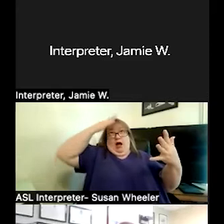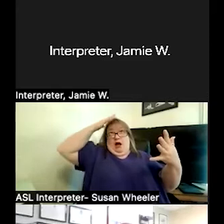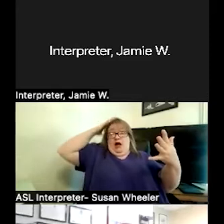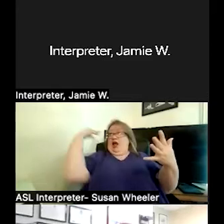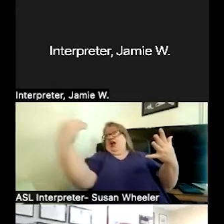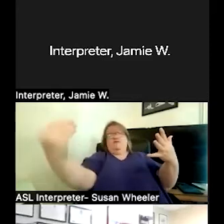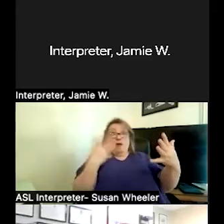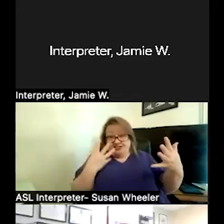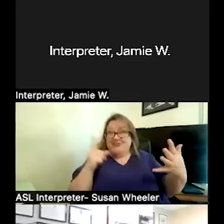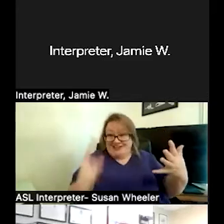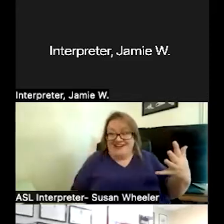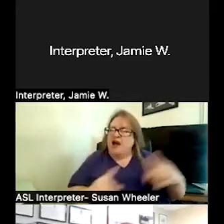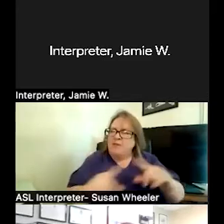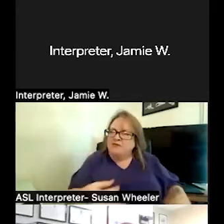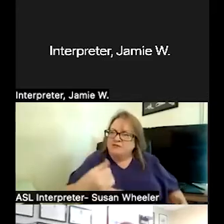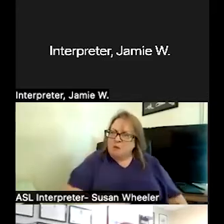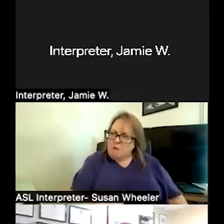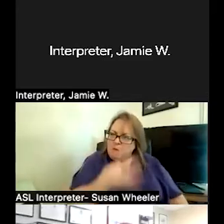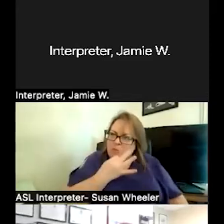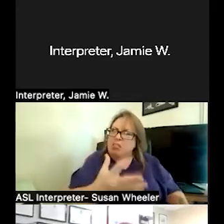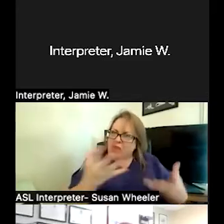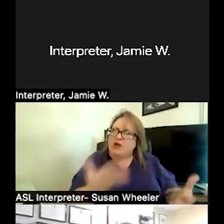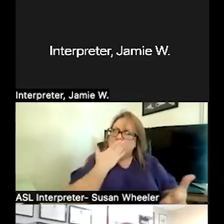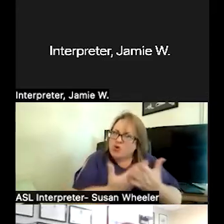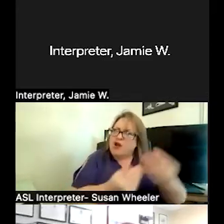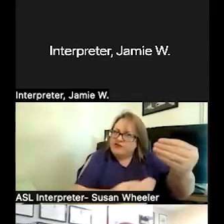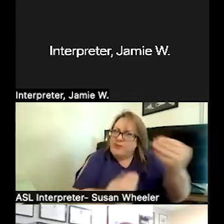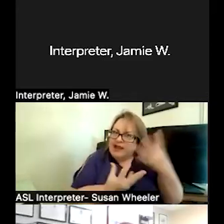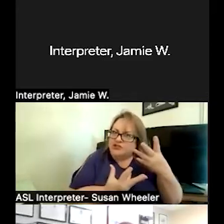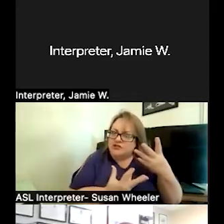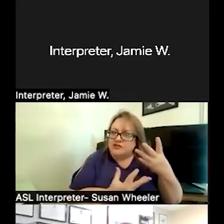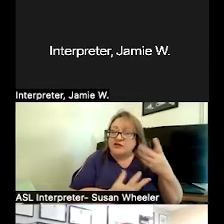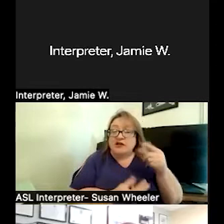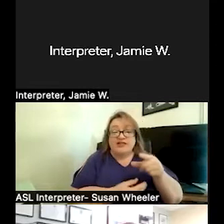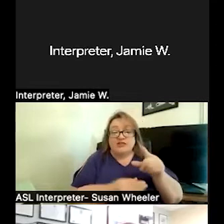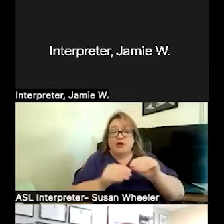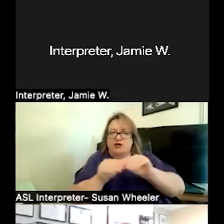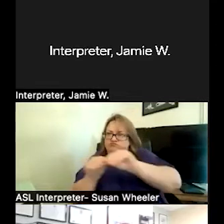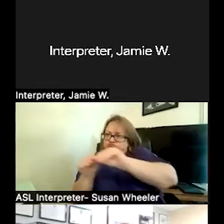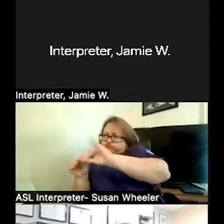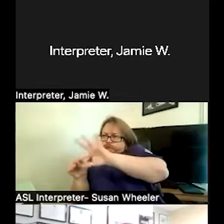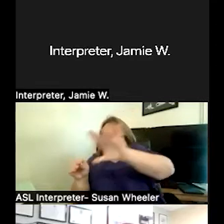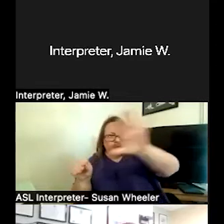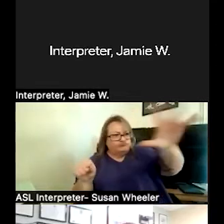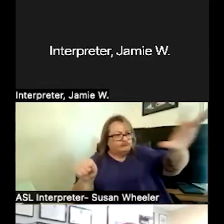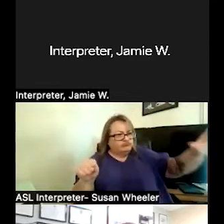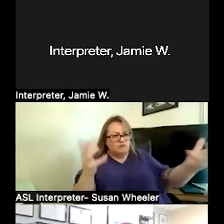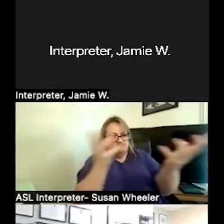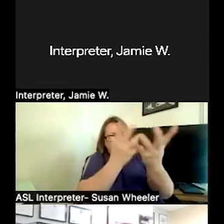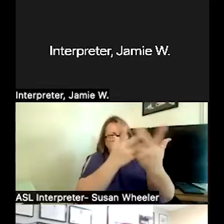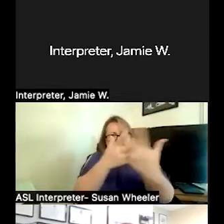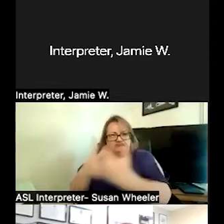some very good information out there, and a lot of this will go across many different types of cultures or